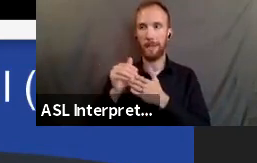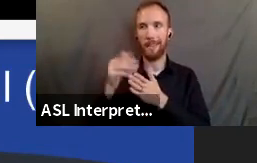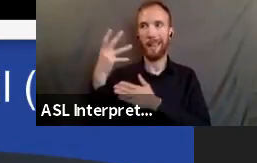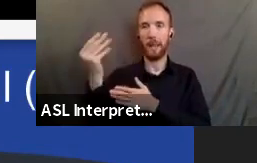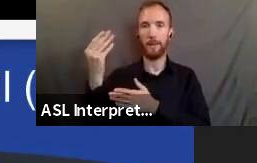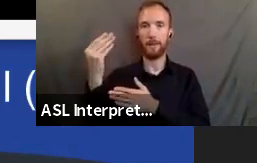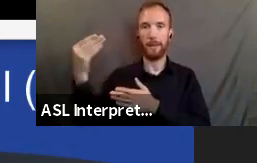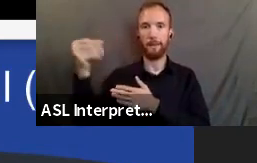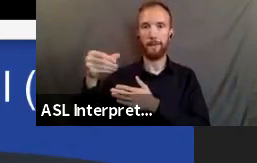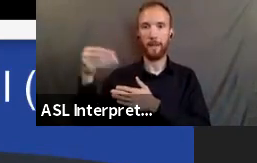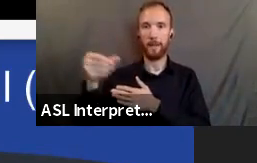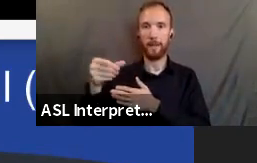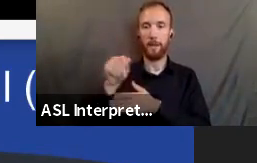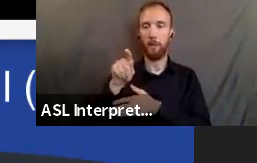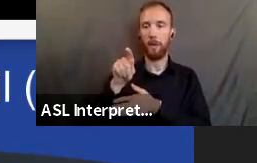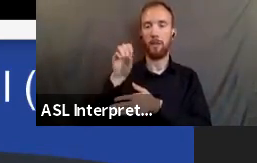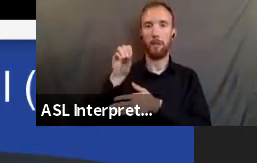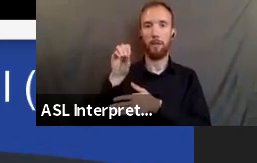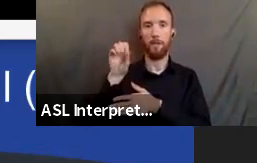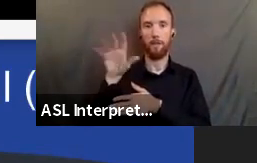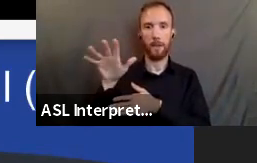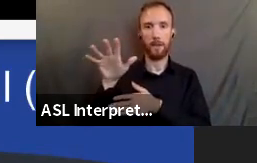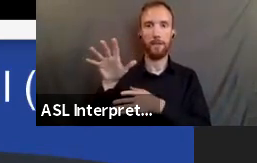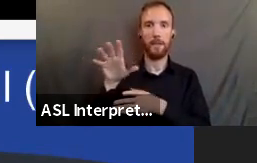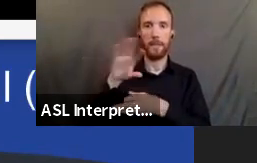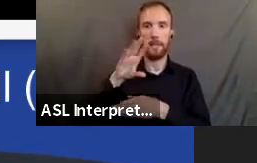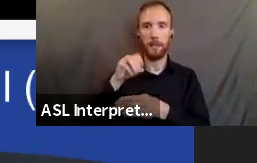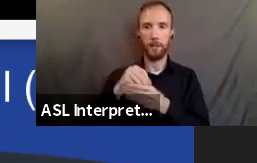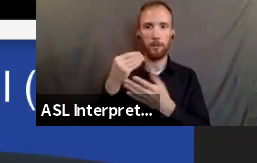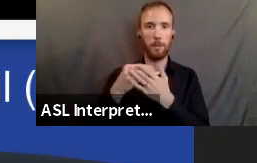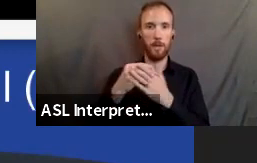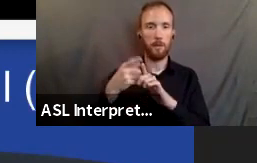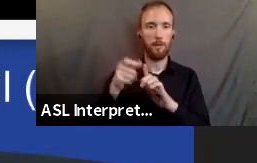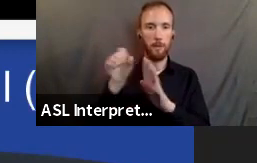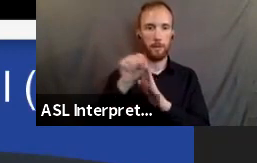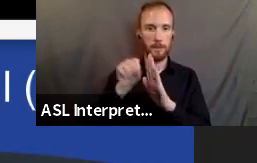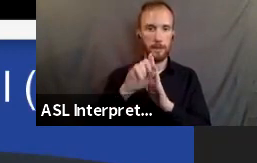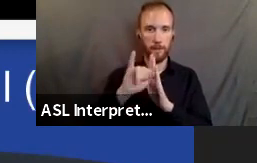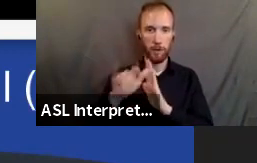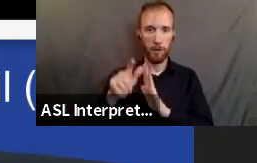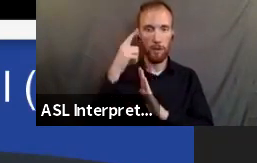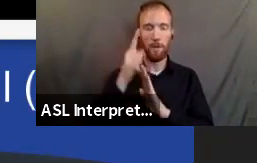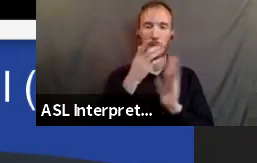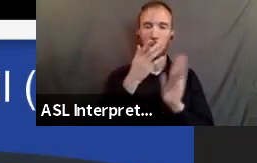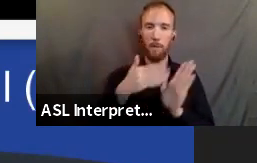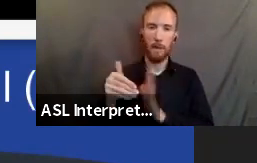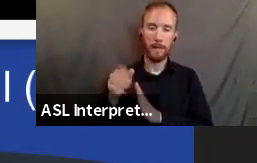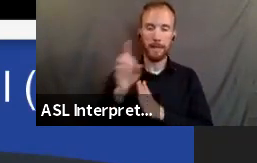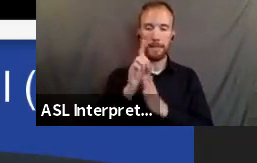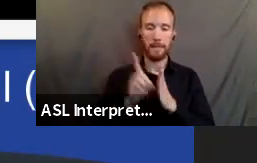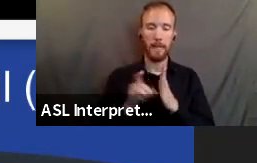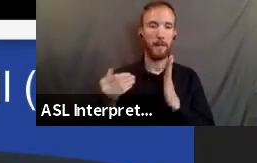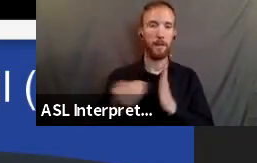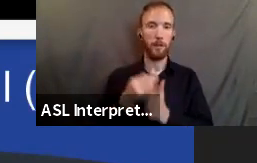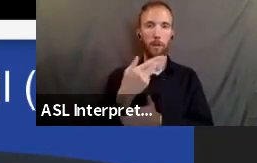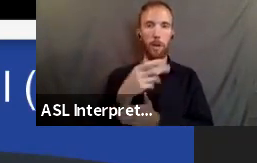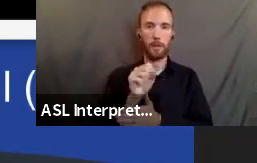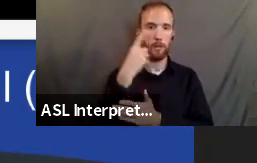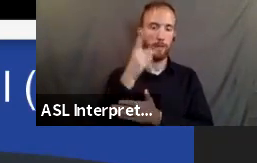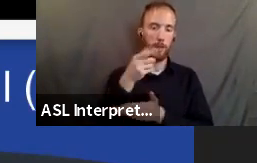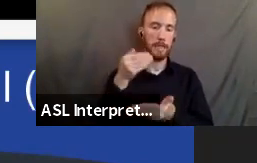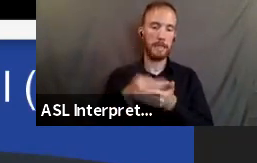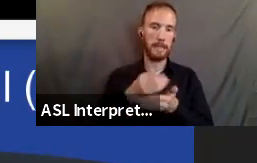105 million includes a 50 million allocation from the state of illinois to plan and design a new high school for the near south community